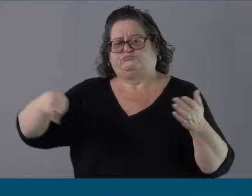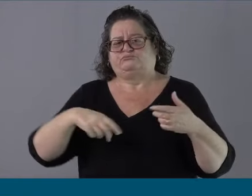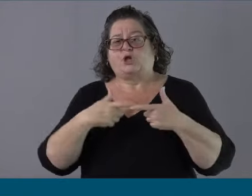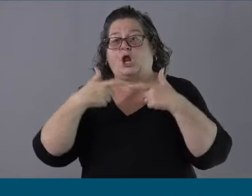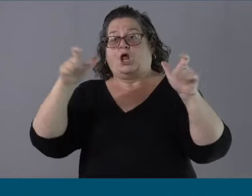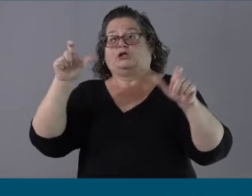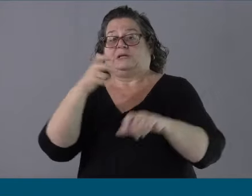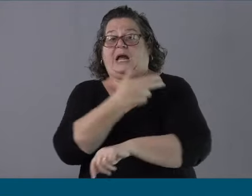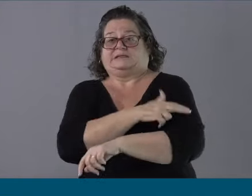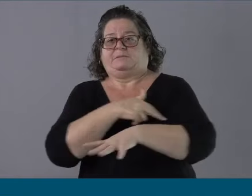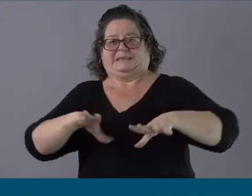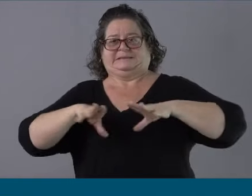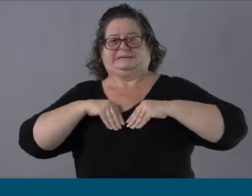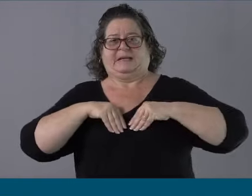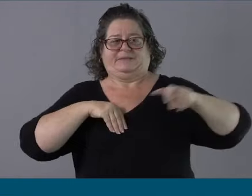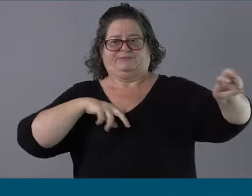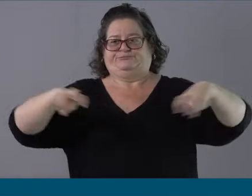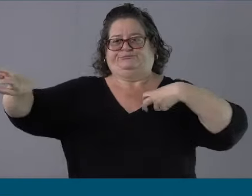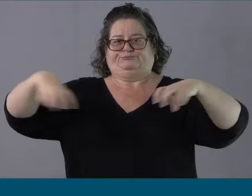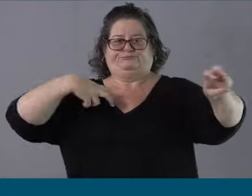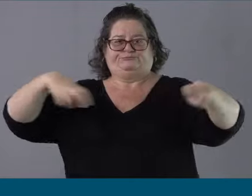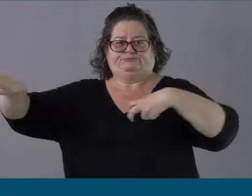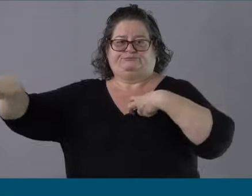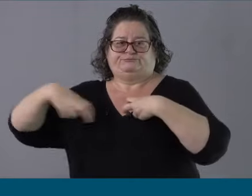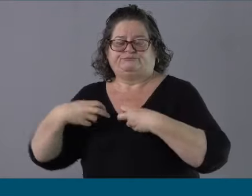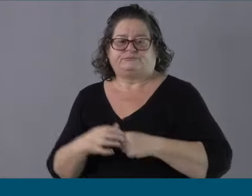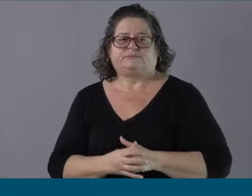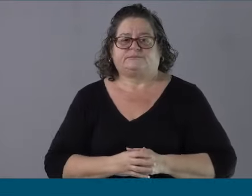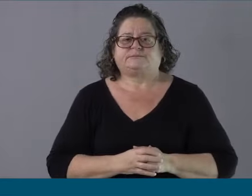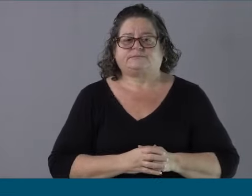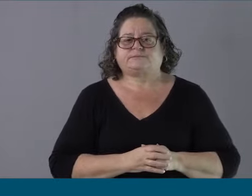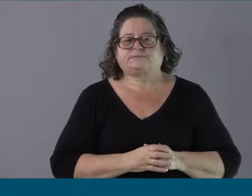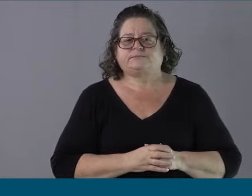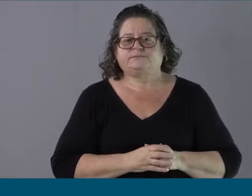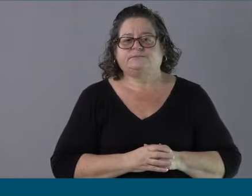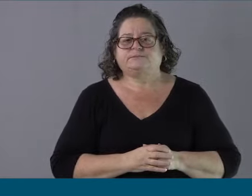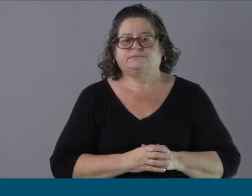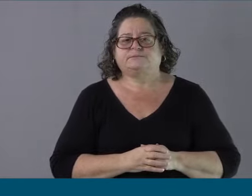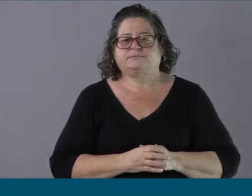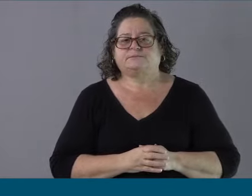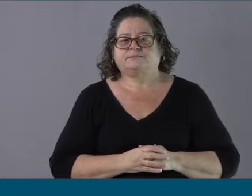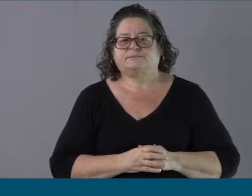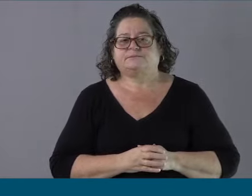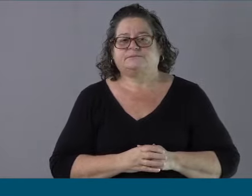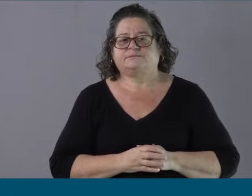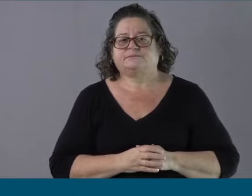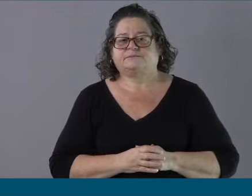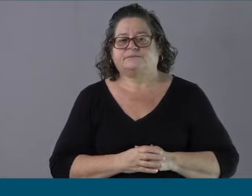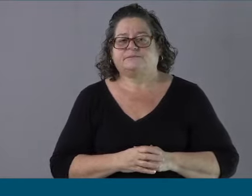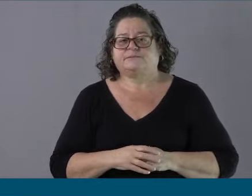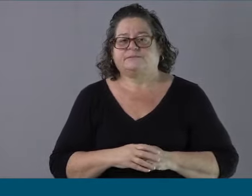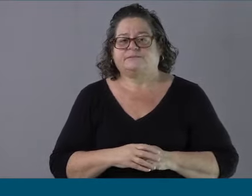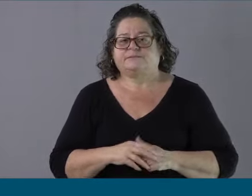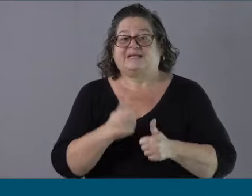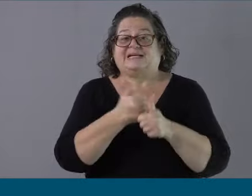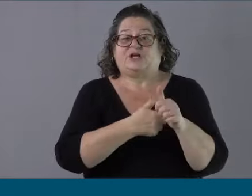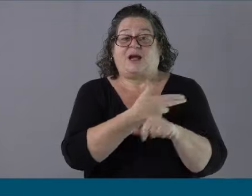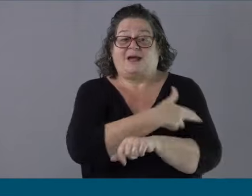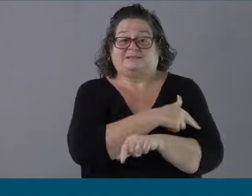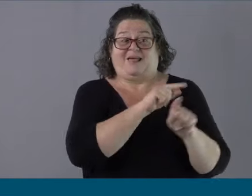So staffing, we've already made the decisions. They've been granted to each of the health systems who applied. A total of